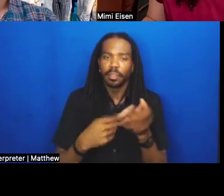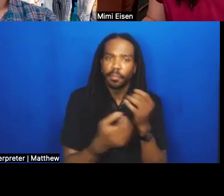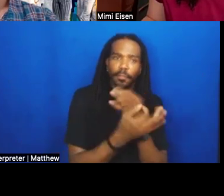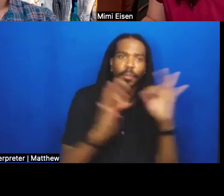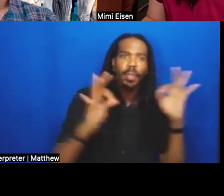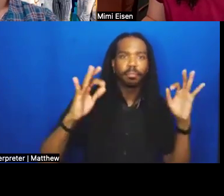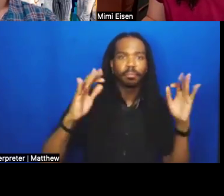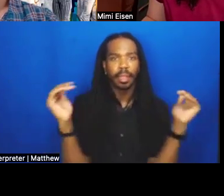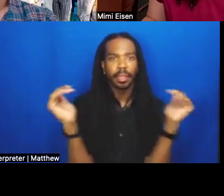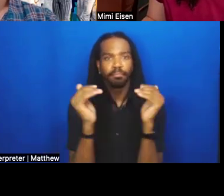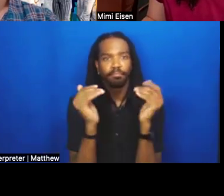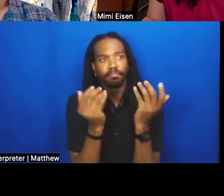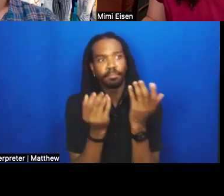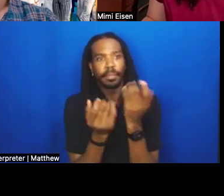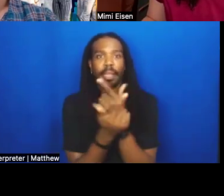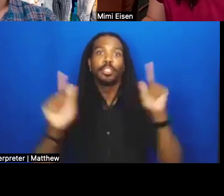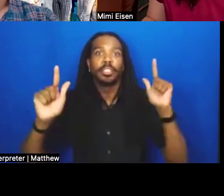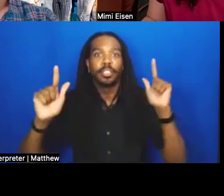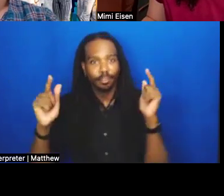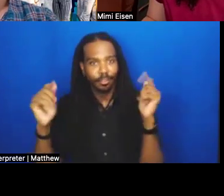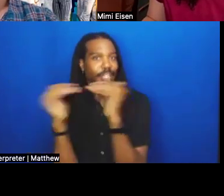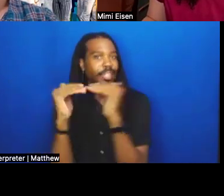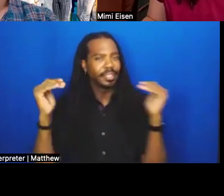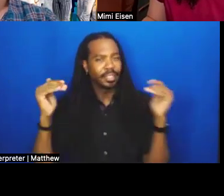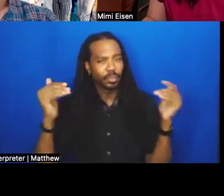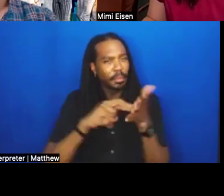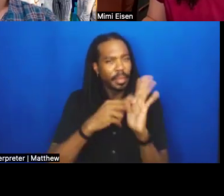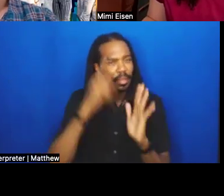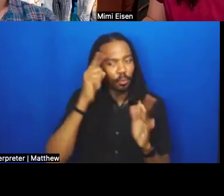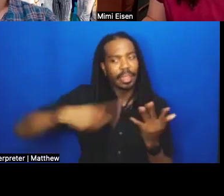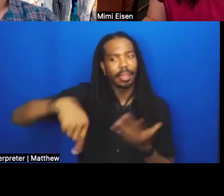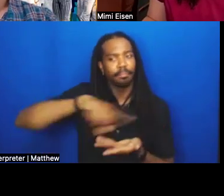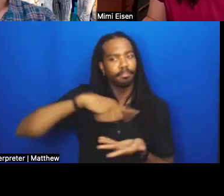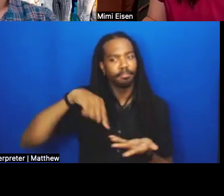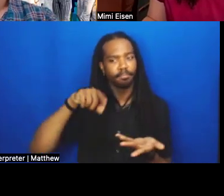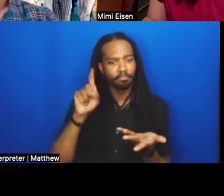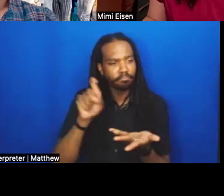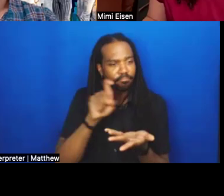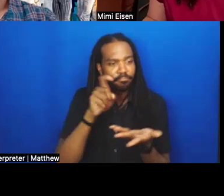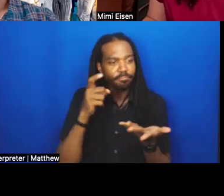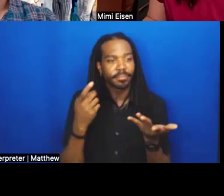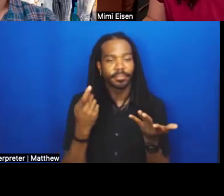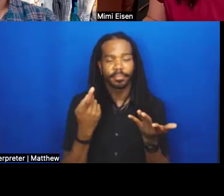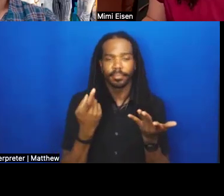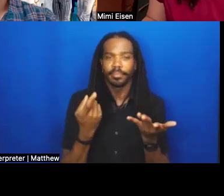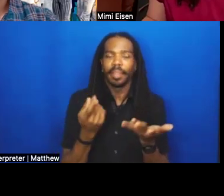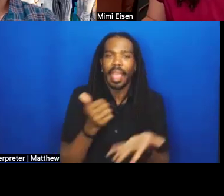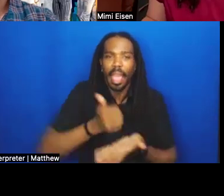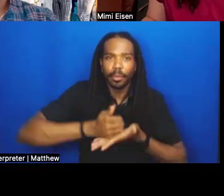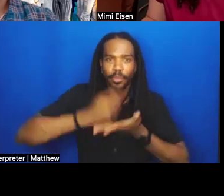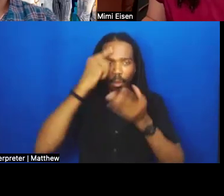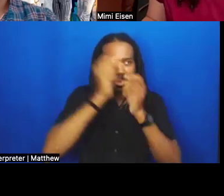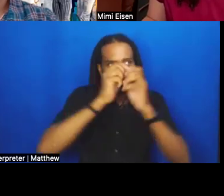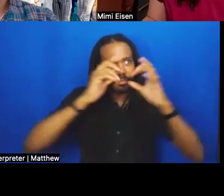people. And in doing so, they surface ideas that are far more expansive than what the founders ever intended. And so